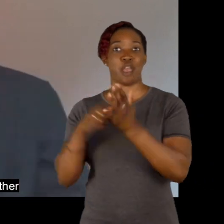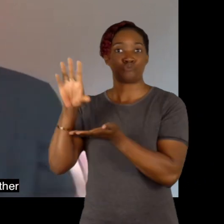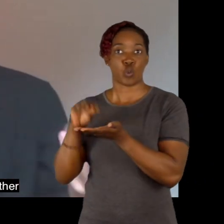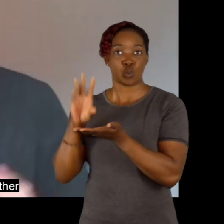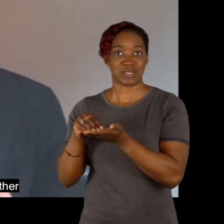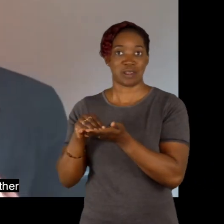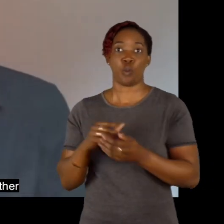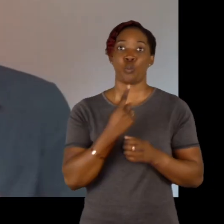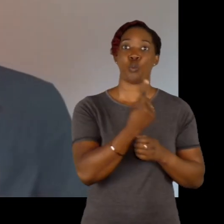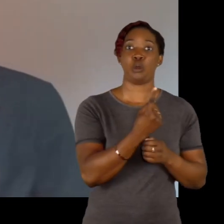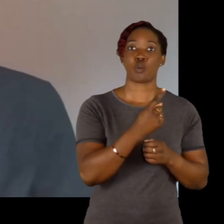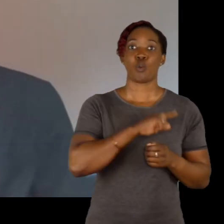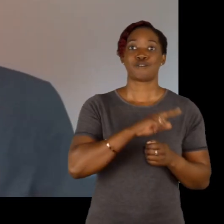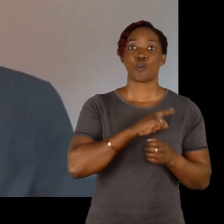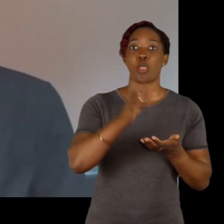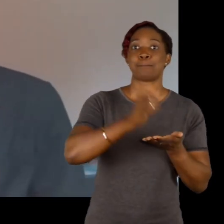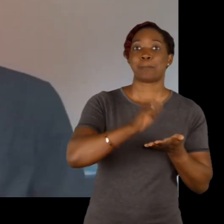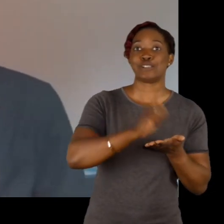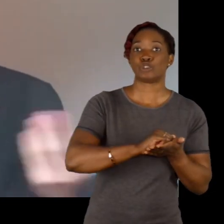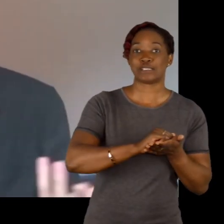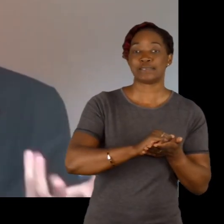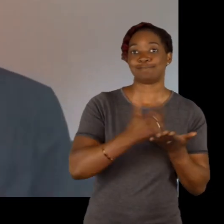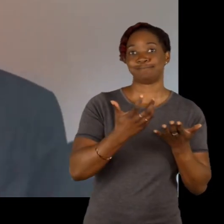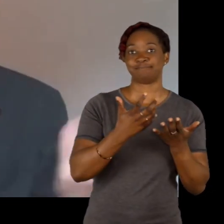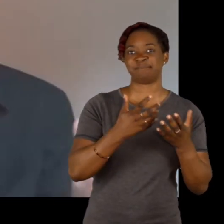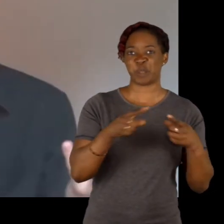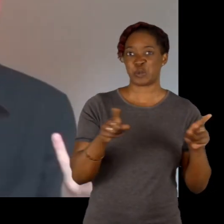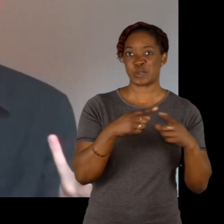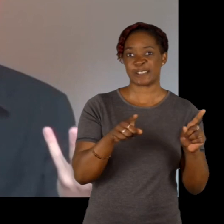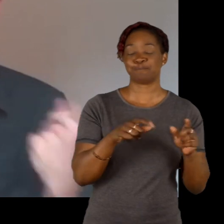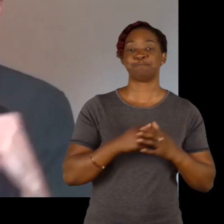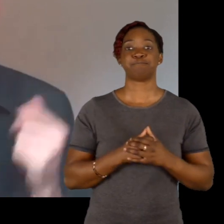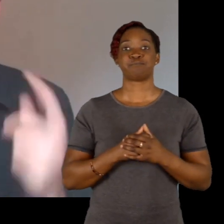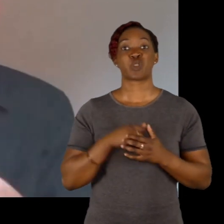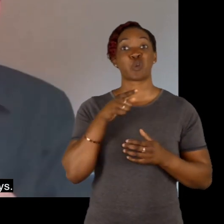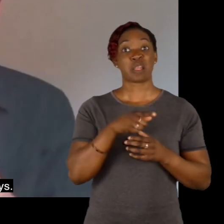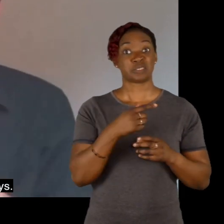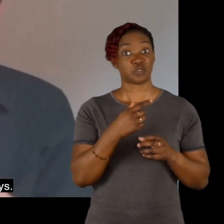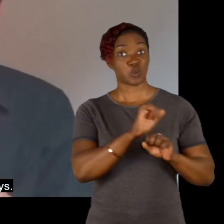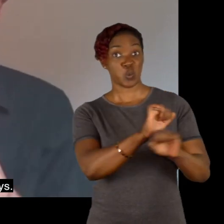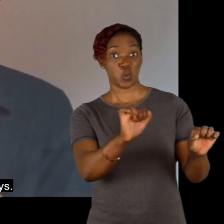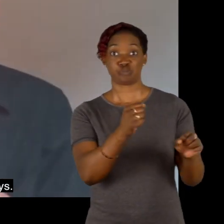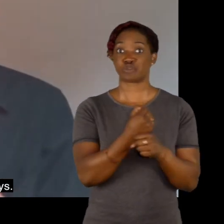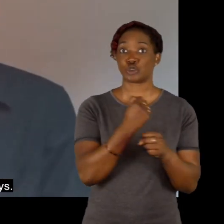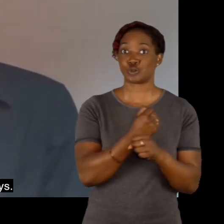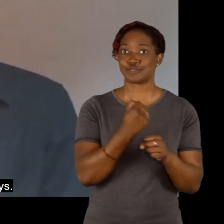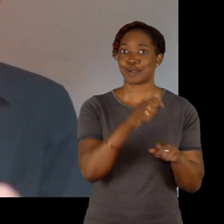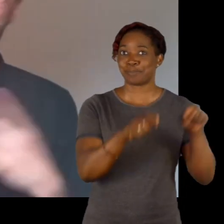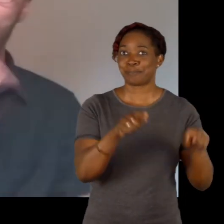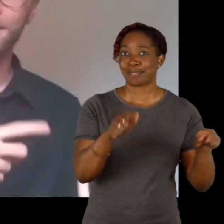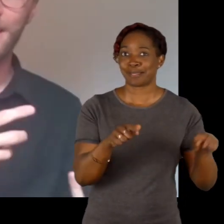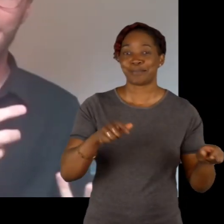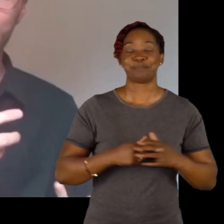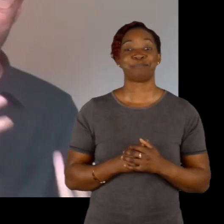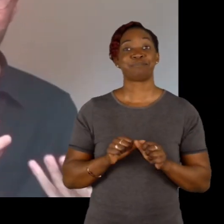is the recording, and another which is for the publishing, which is the composition. But that's for you producer guys.